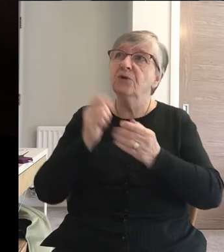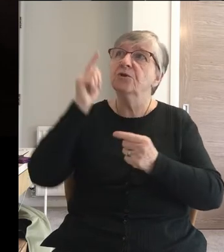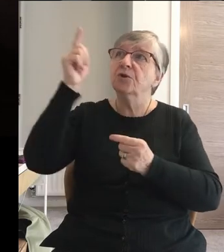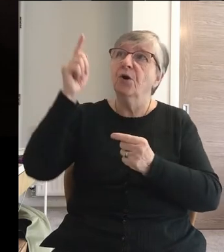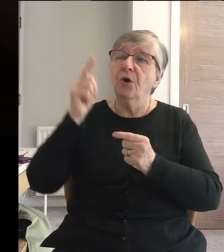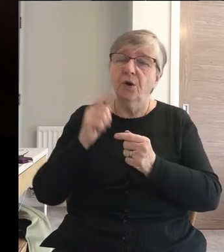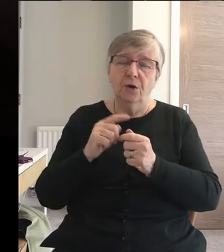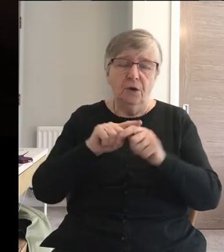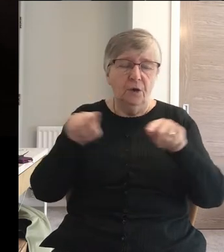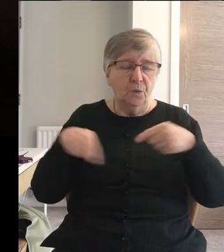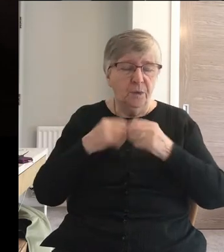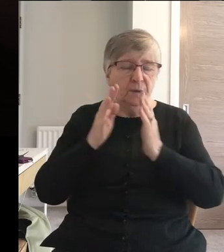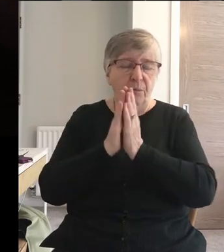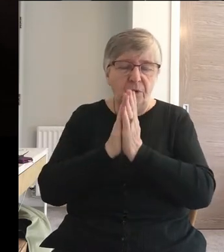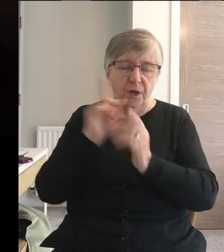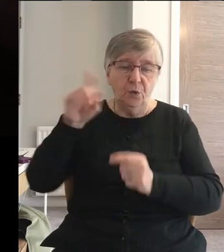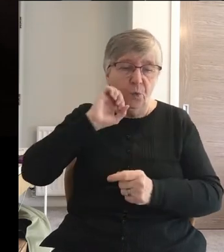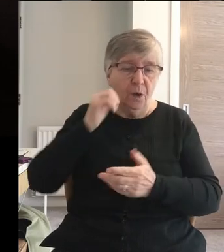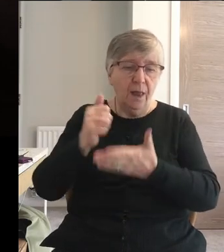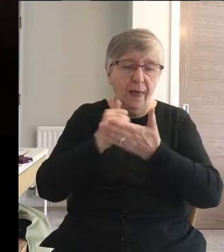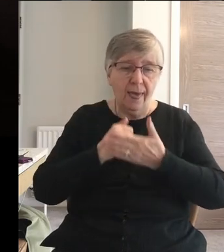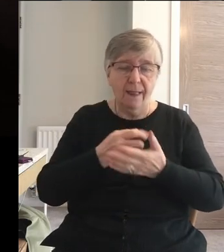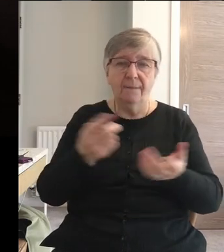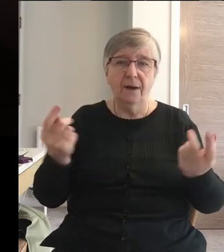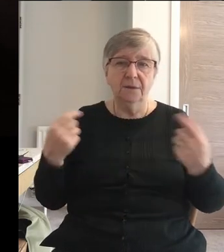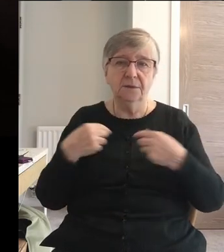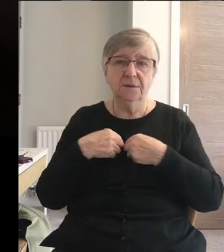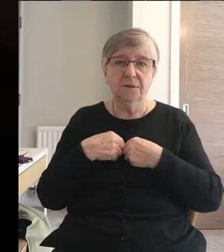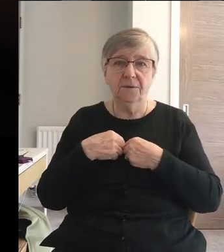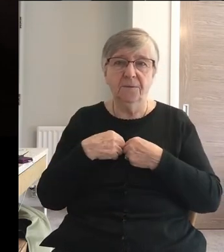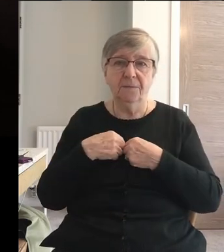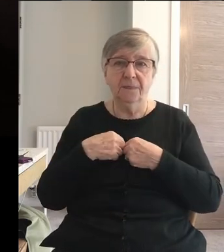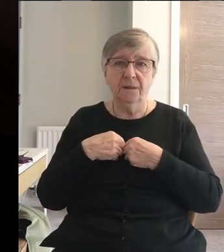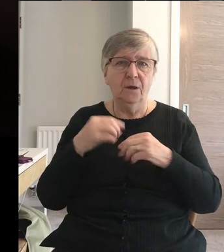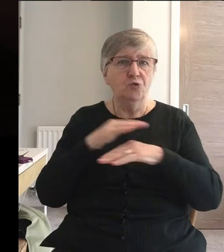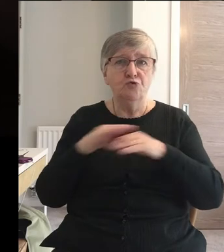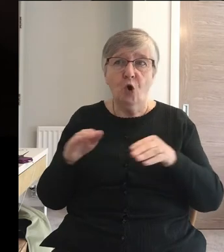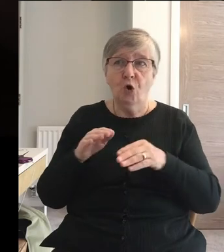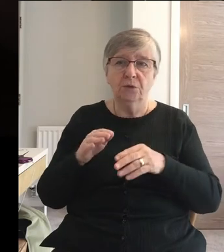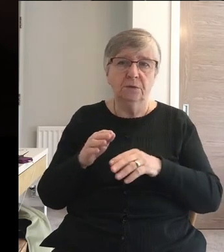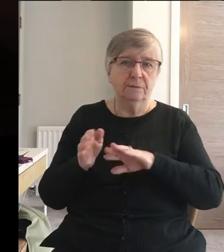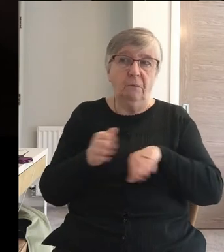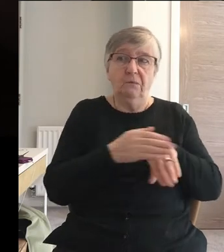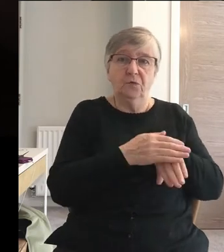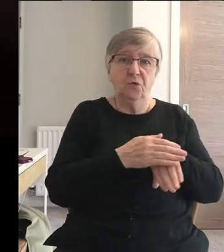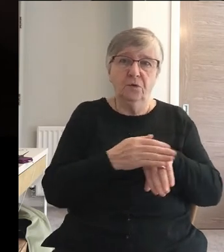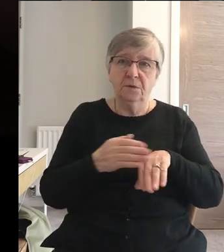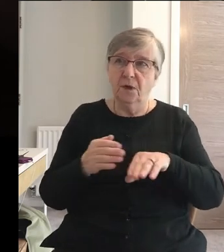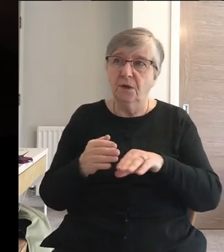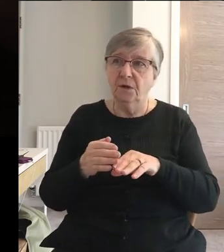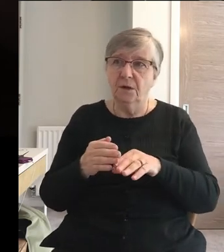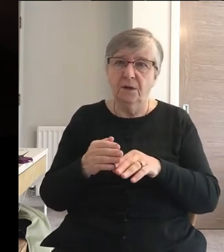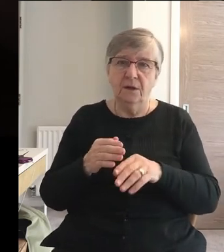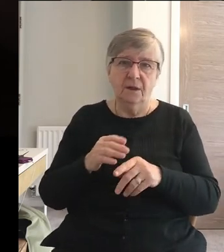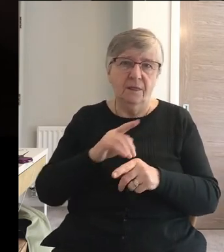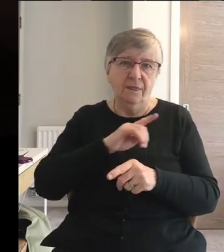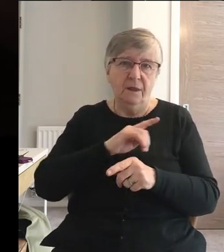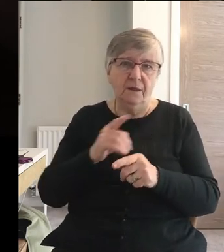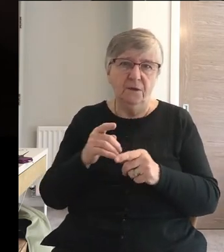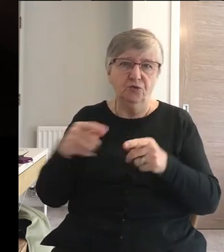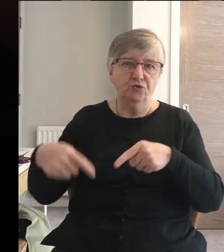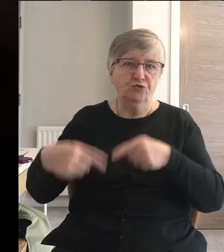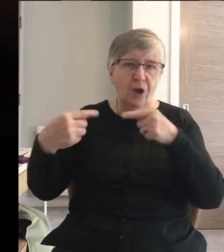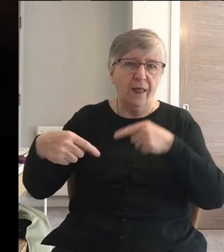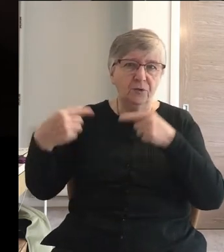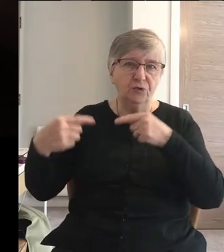Gracious God, we pray that you will help us not to dodge the implications, not to dodge